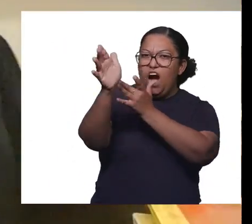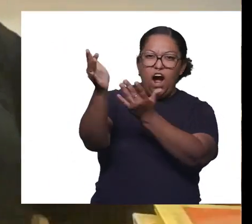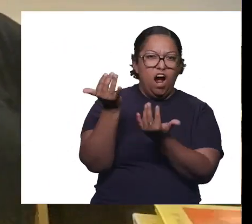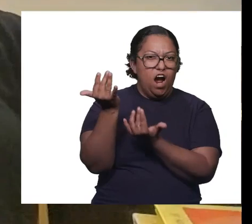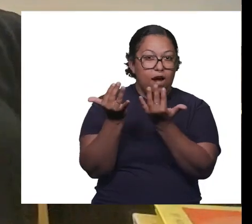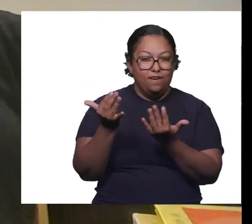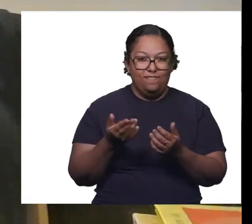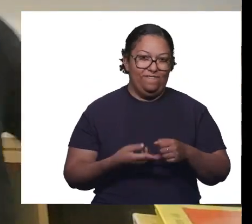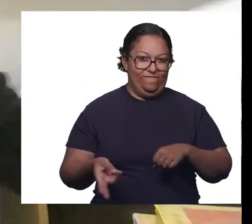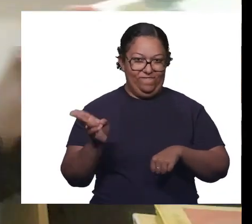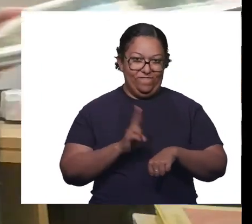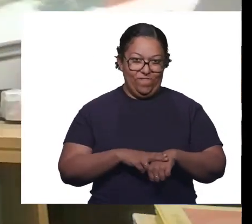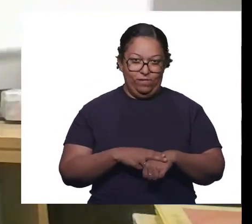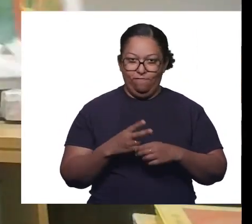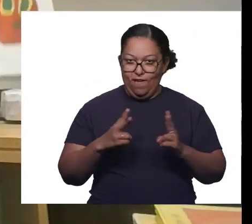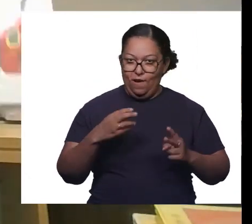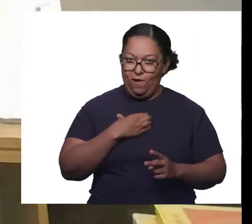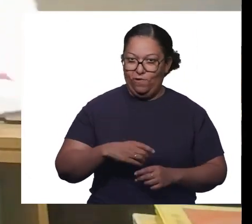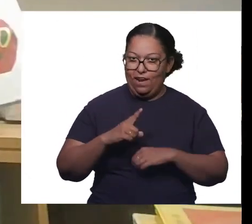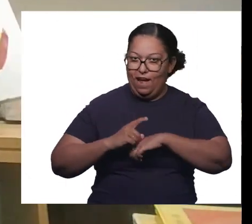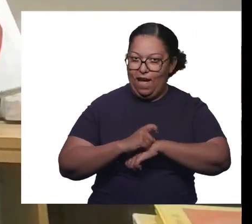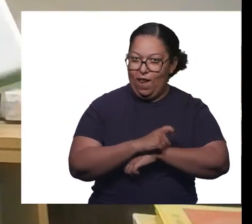then, of course, The Very Hungry Caterpillar